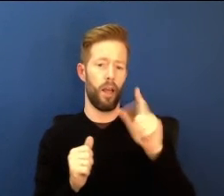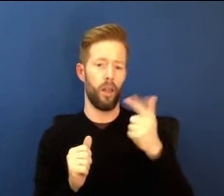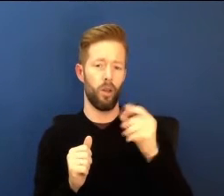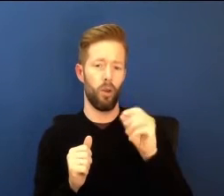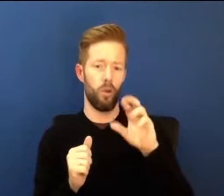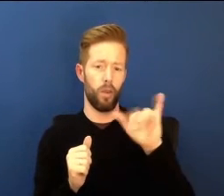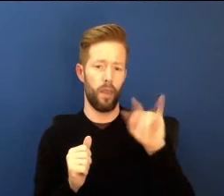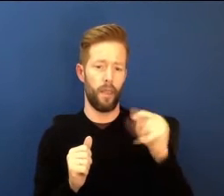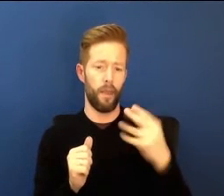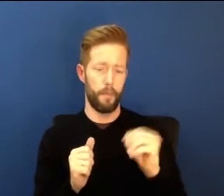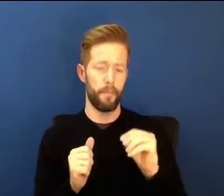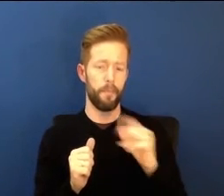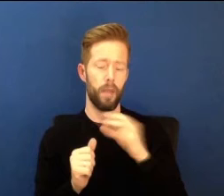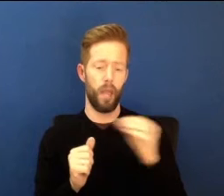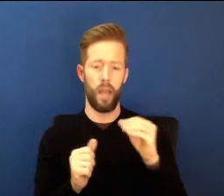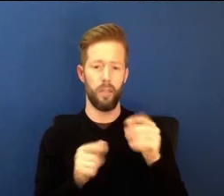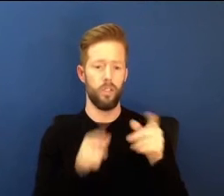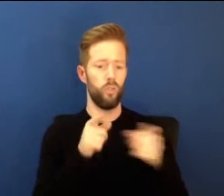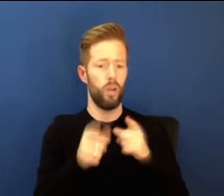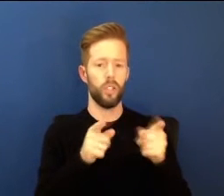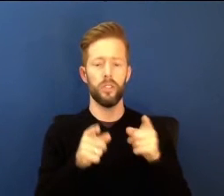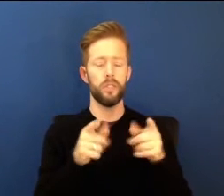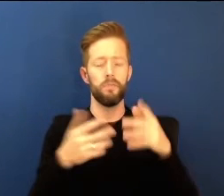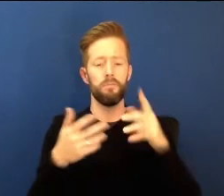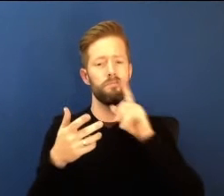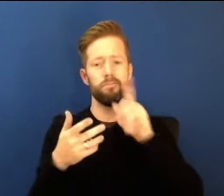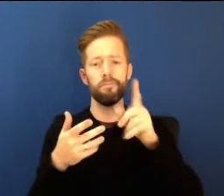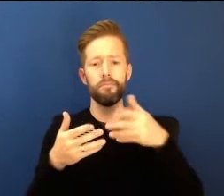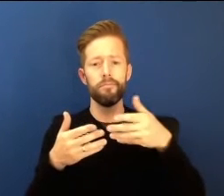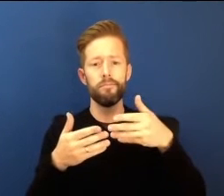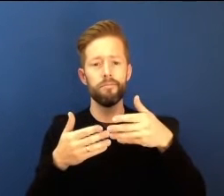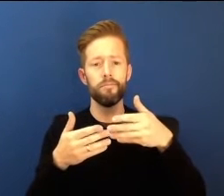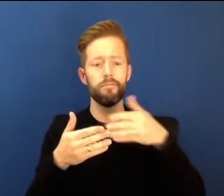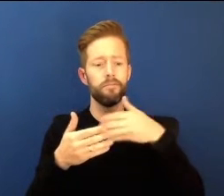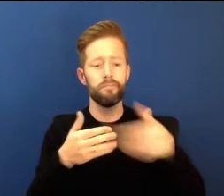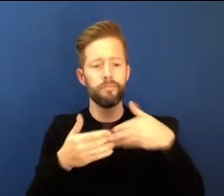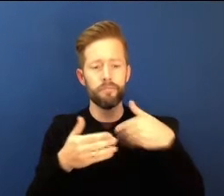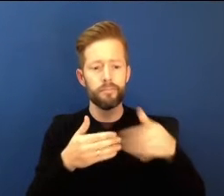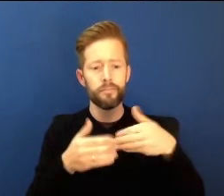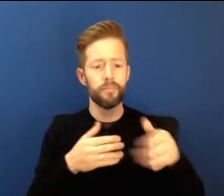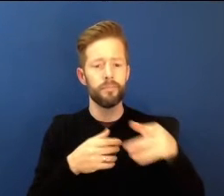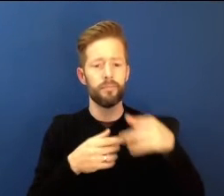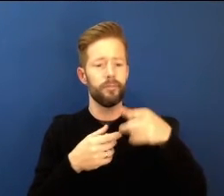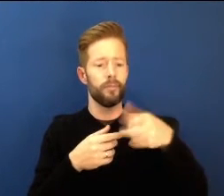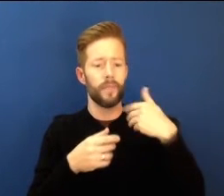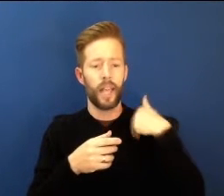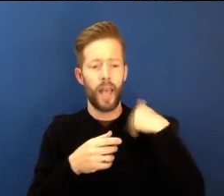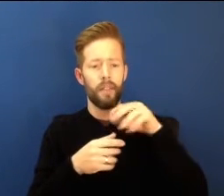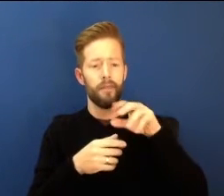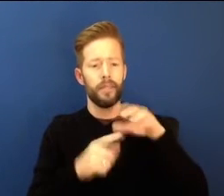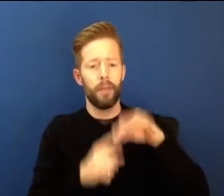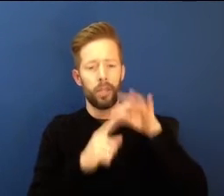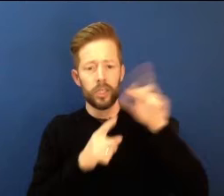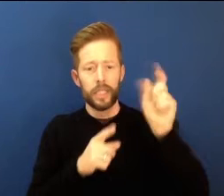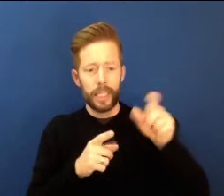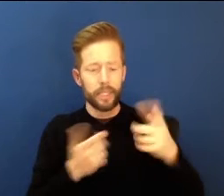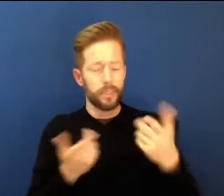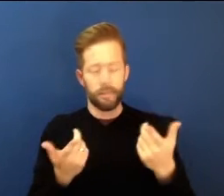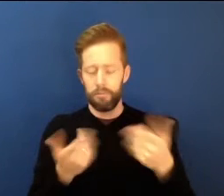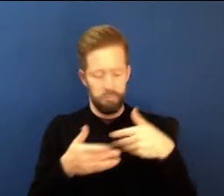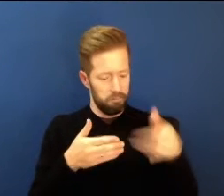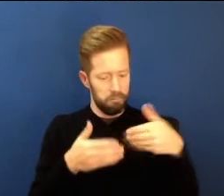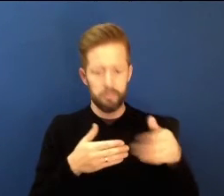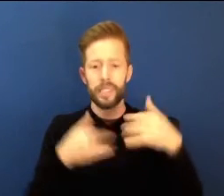algorithms in directions, regardless of the additional needs that they have. There's still going to